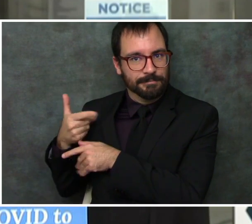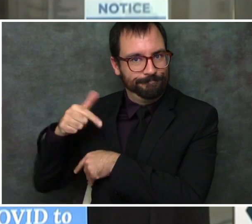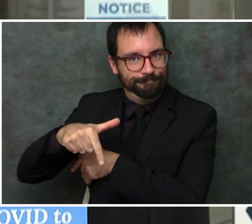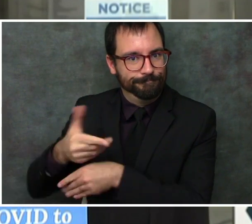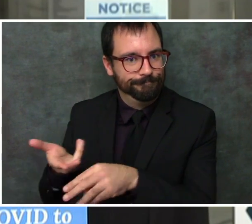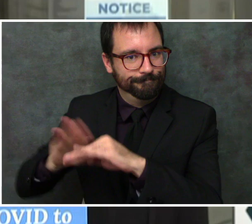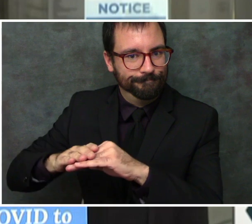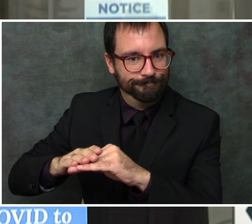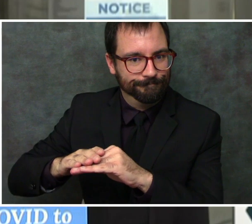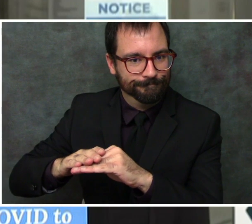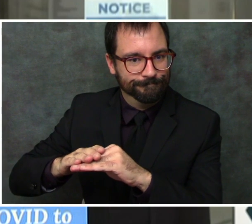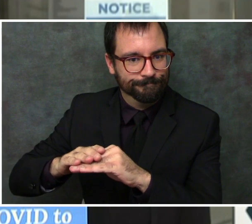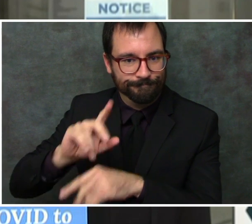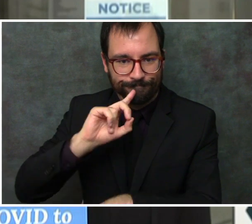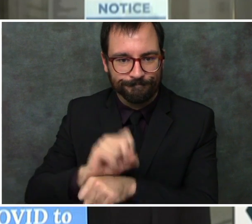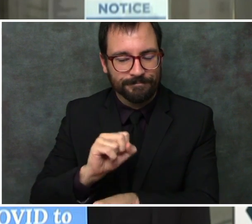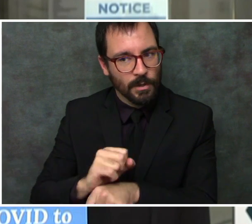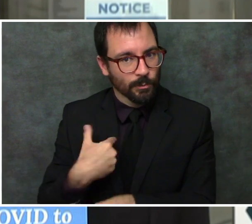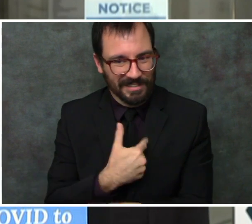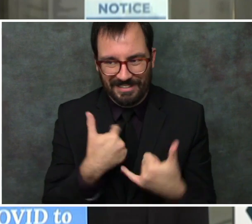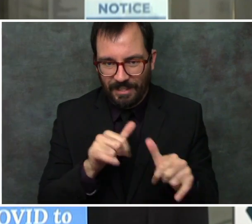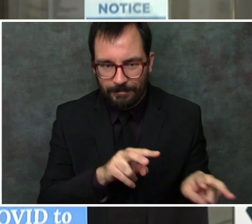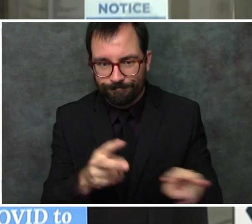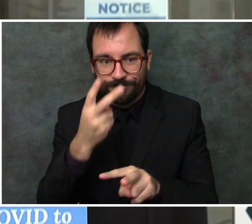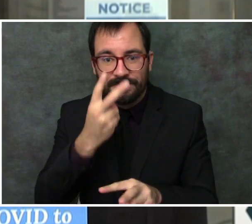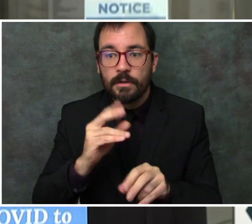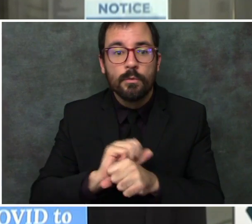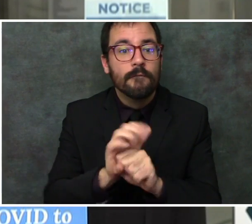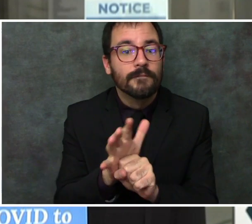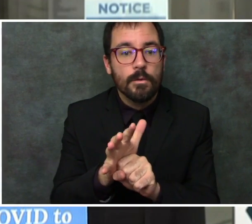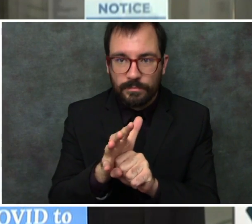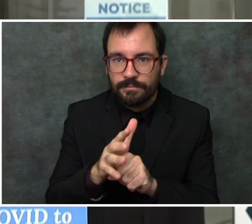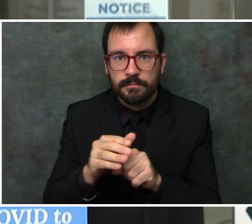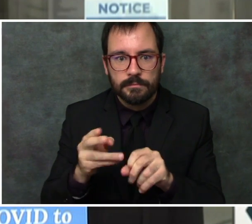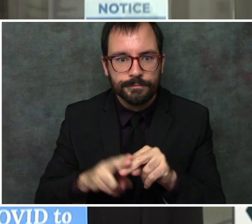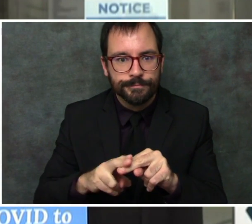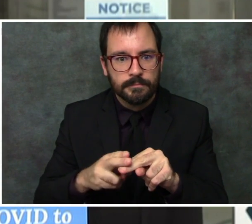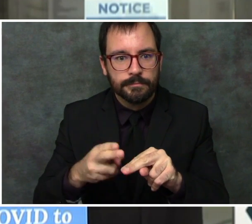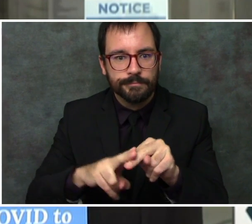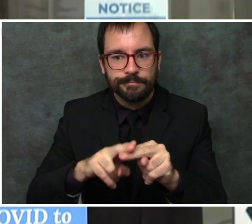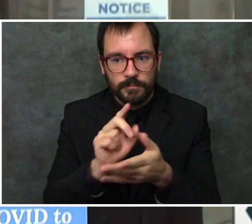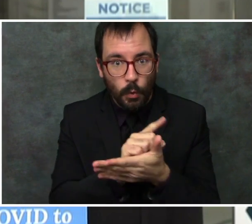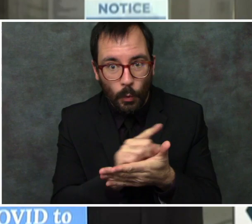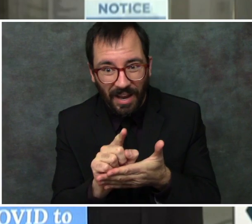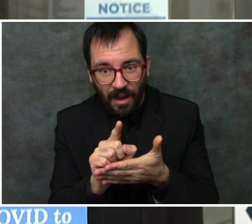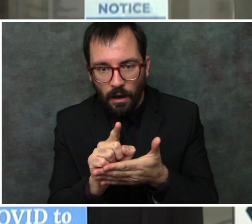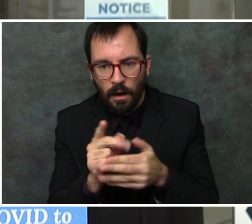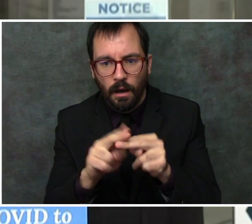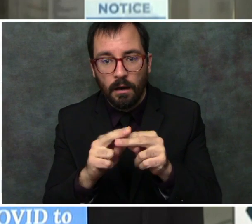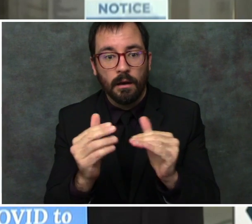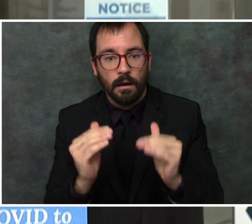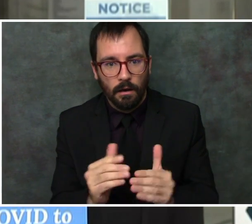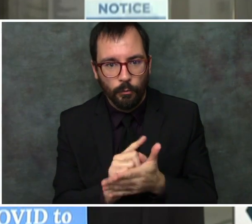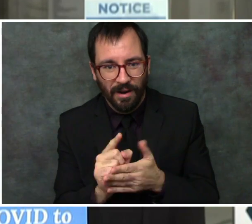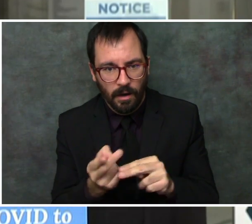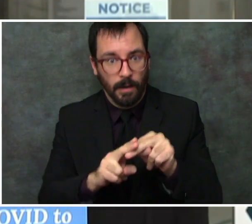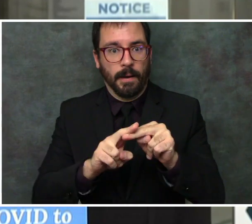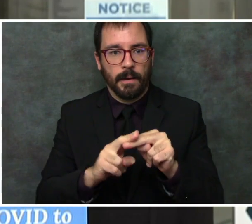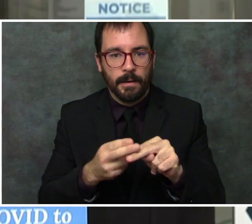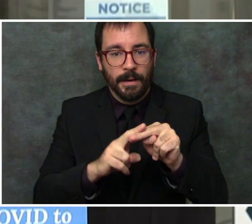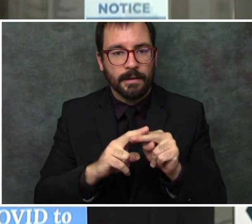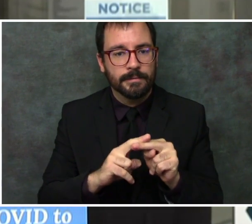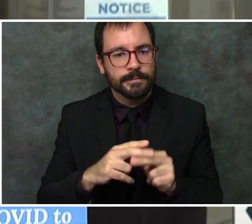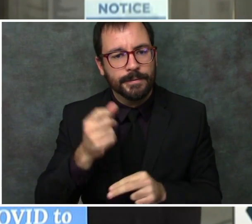had. We continue to see increased COVID activity week over week, and this small increase has also spread into some different